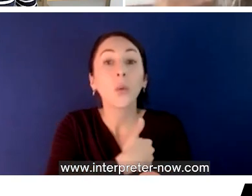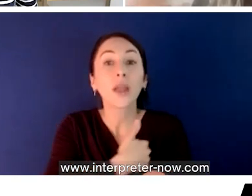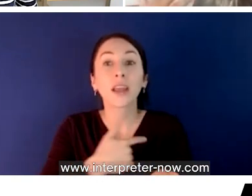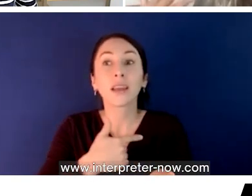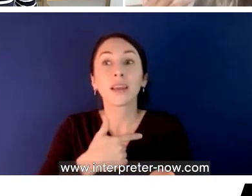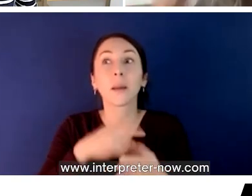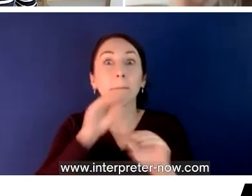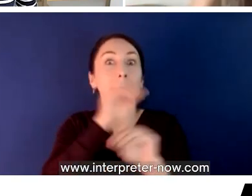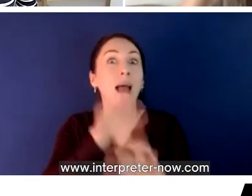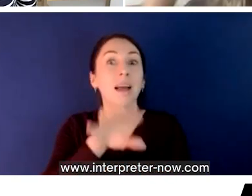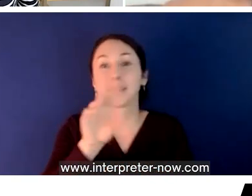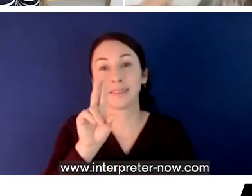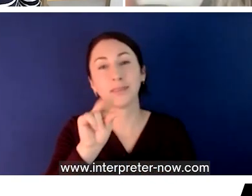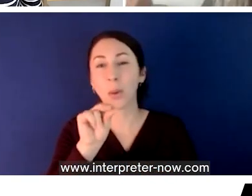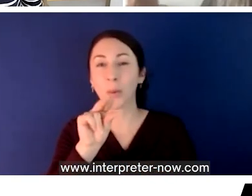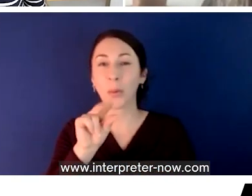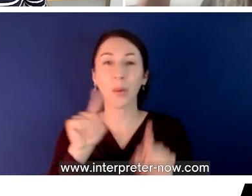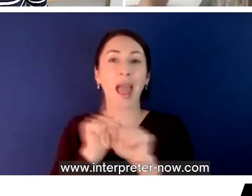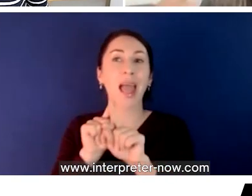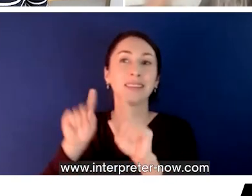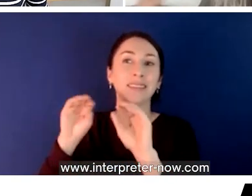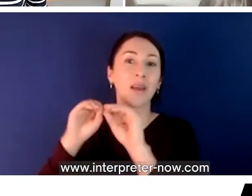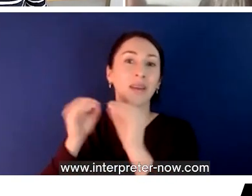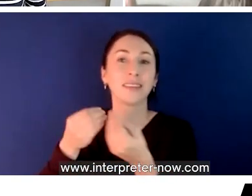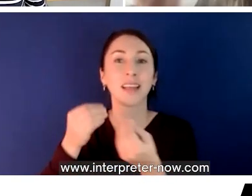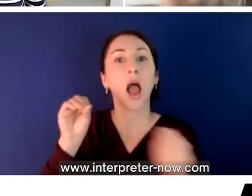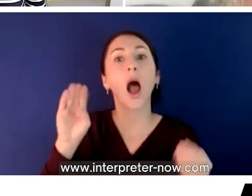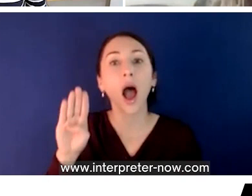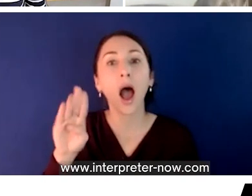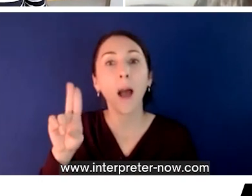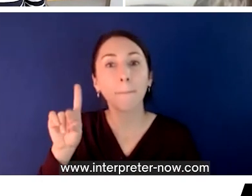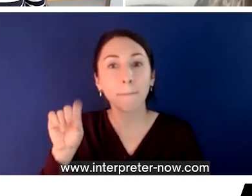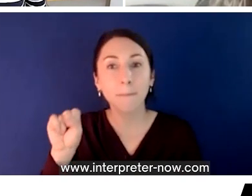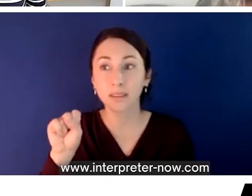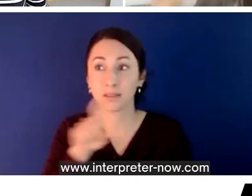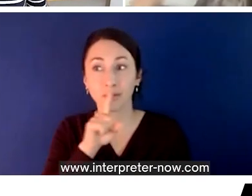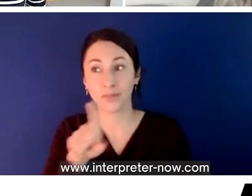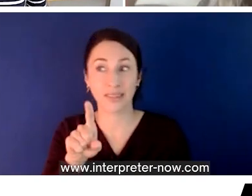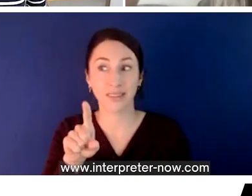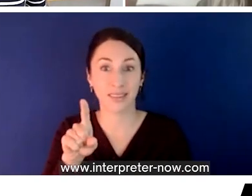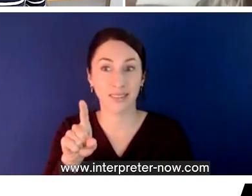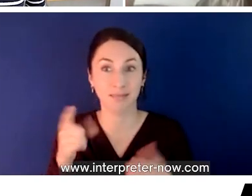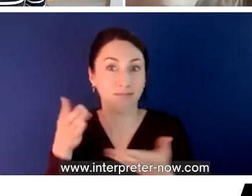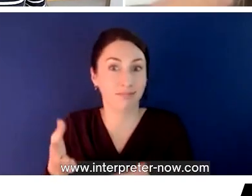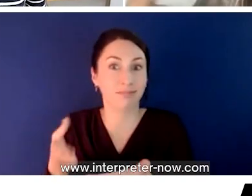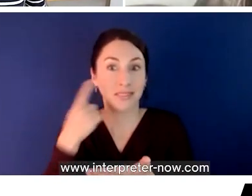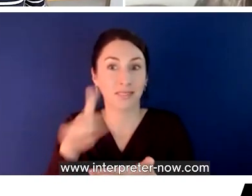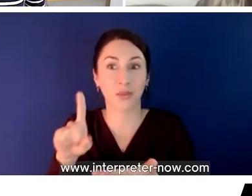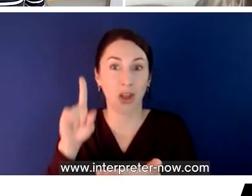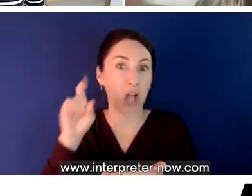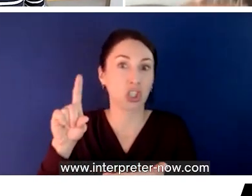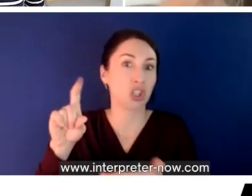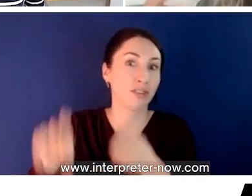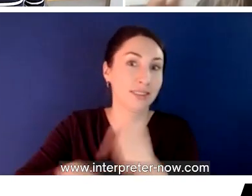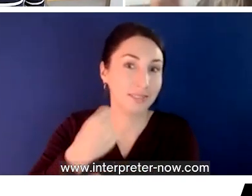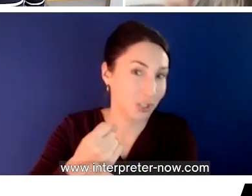we're not magic, right? We are, yes, a third party tech enabled ombuds, but ombuds have been around, I mean, for centuries really, but